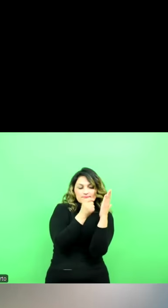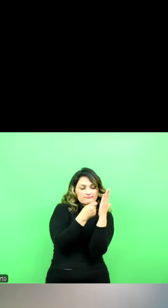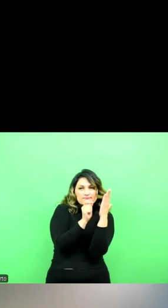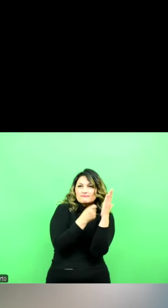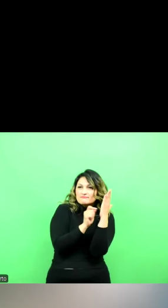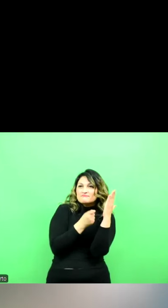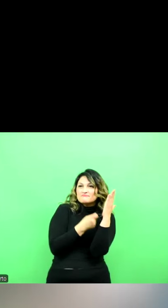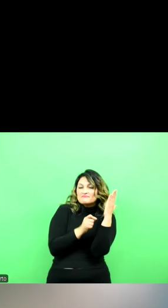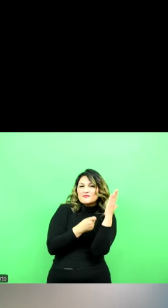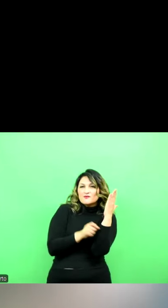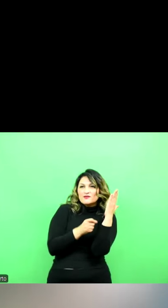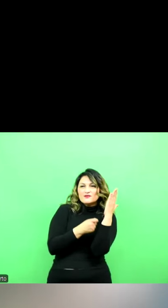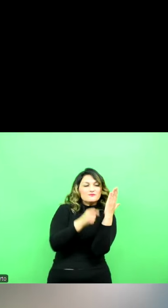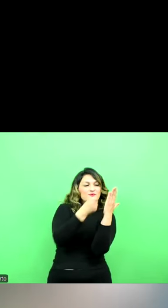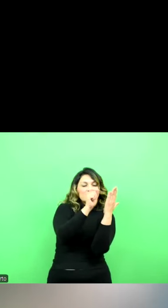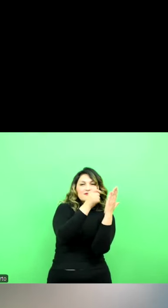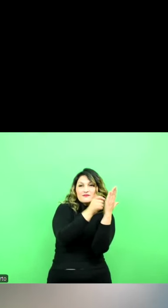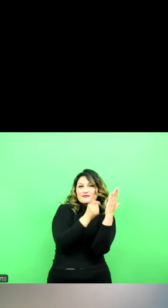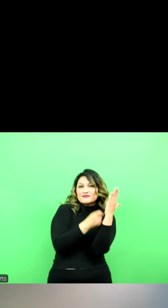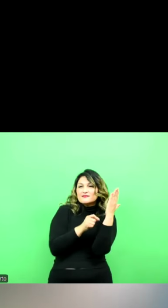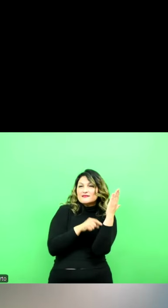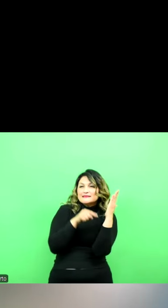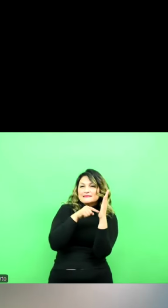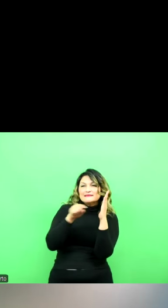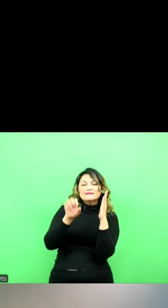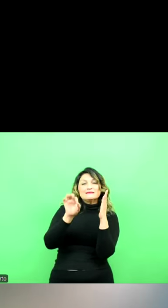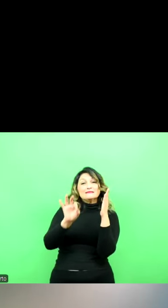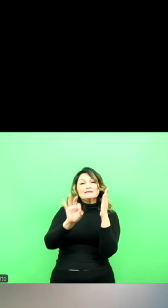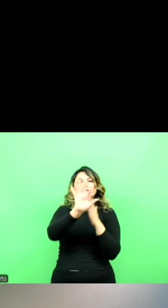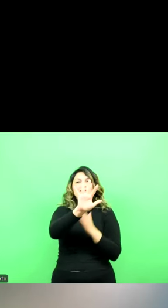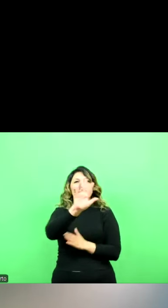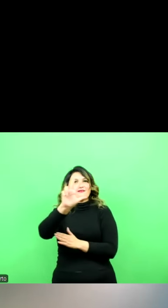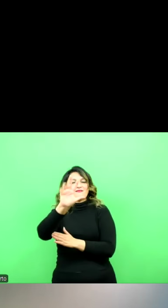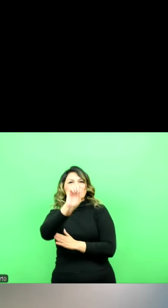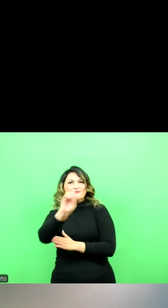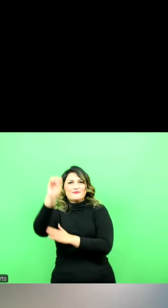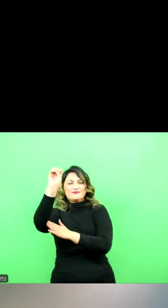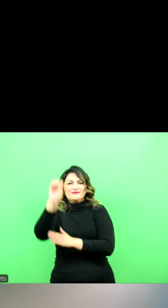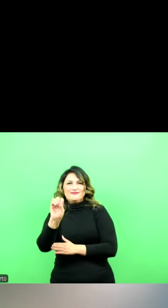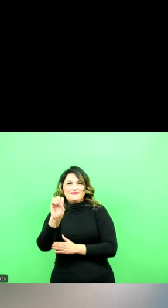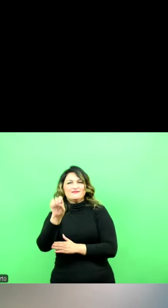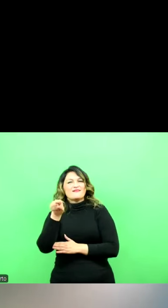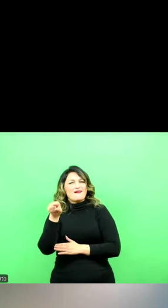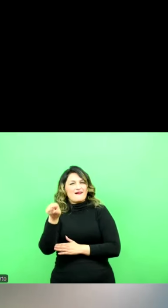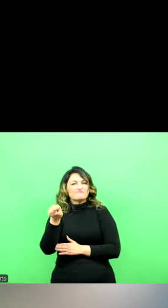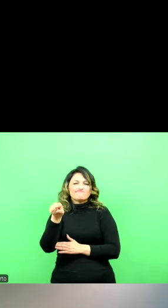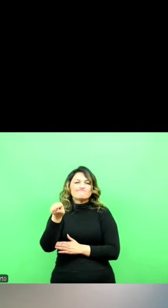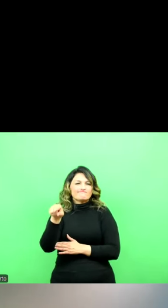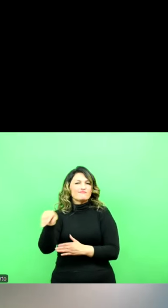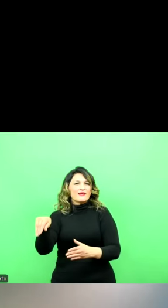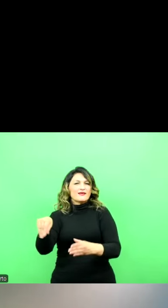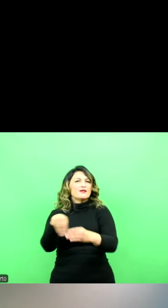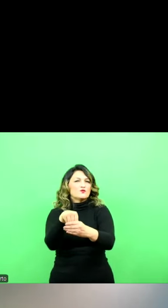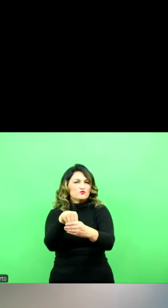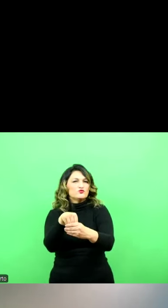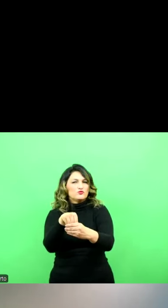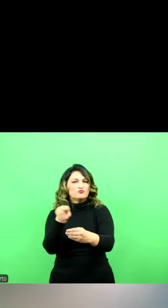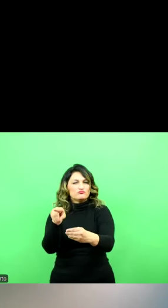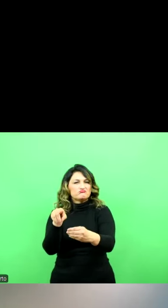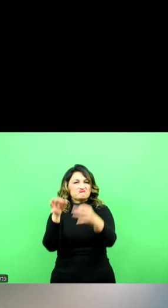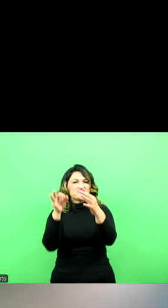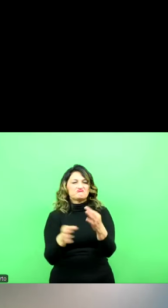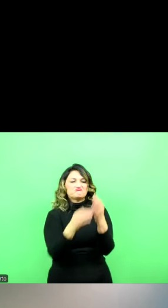53.88%, which means it was possibly inclusive. After the intervention and implementing the action